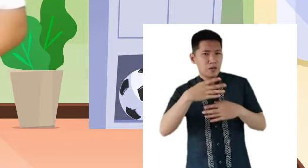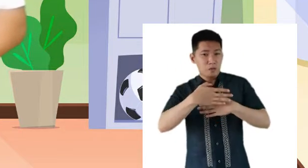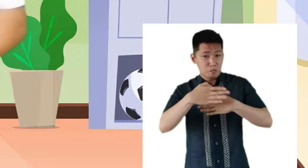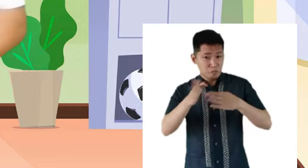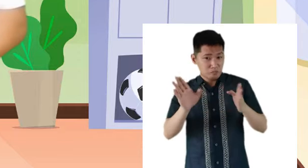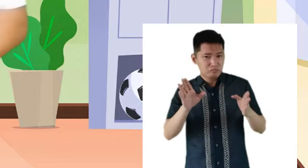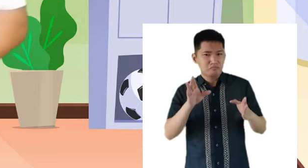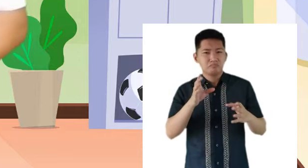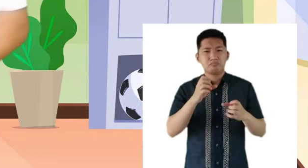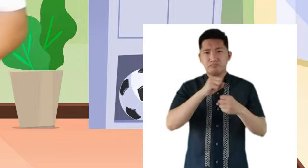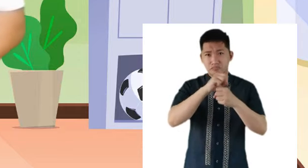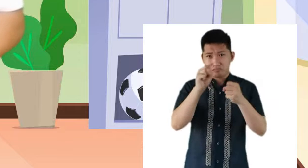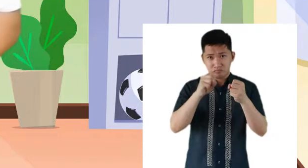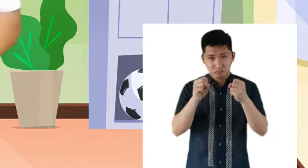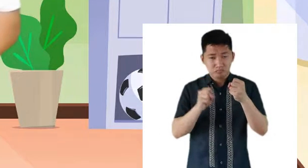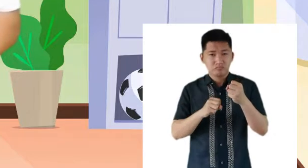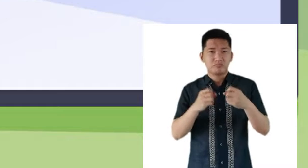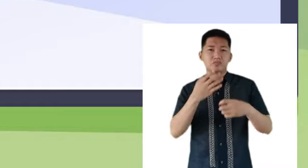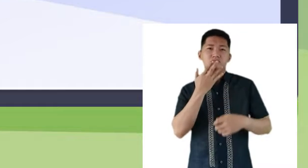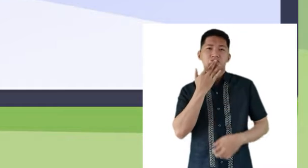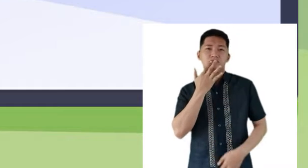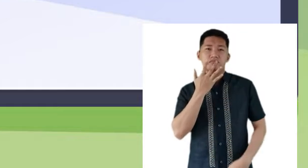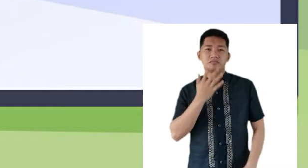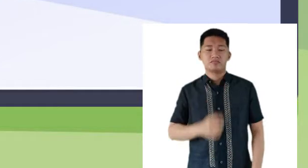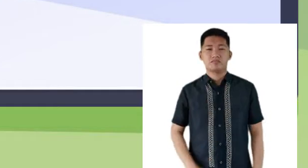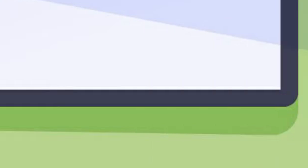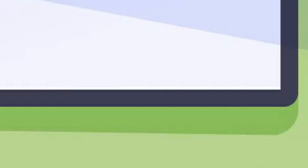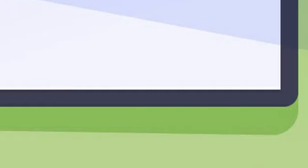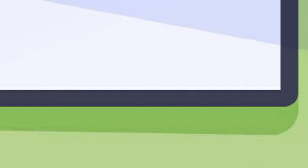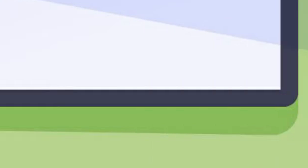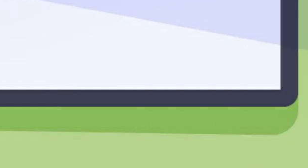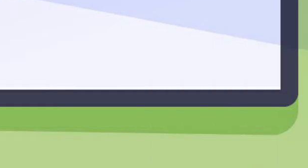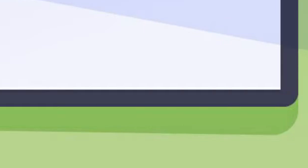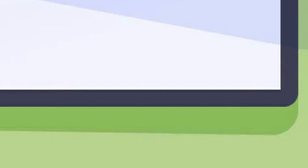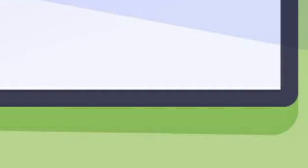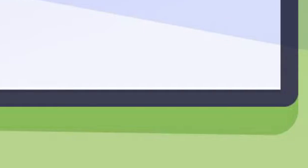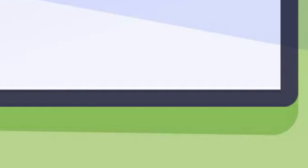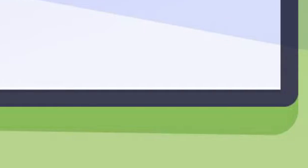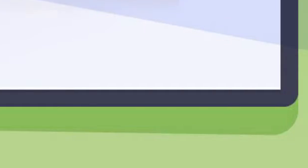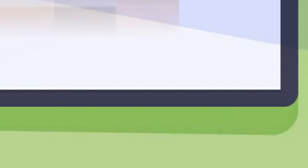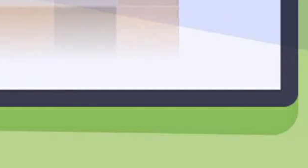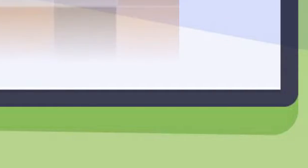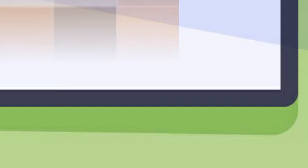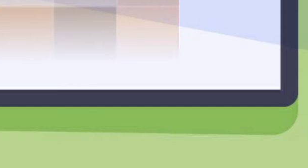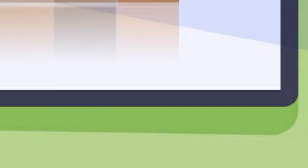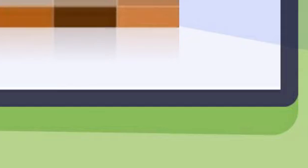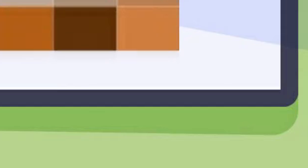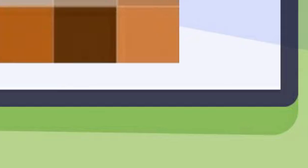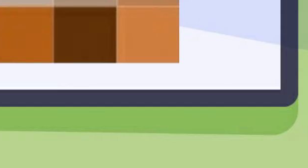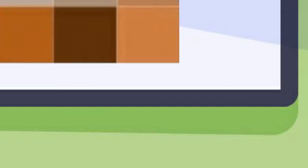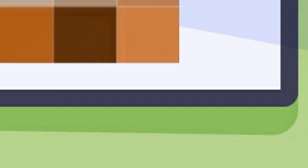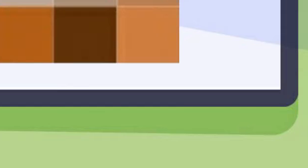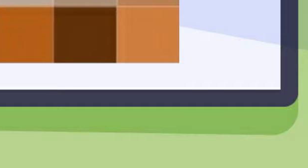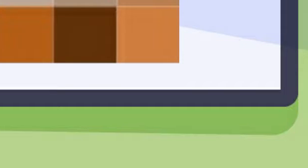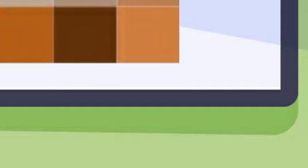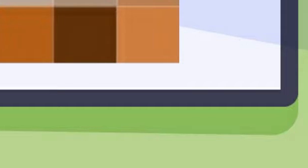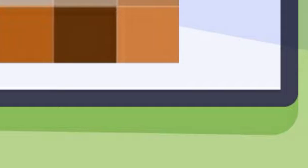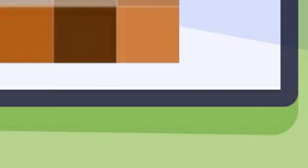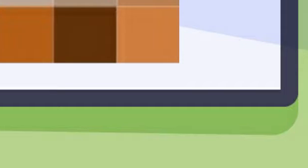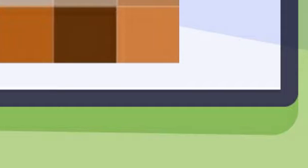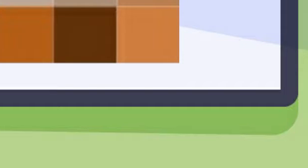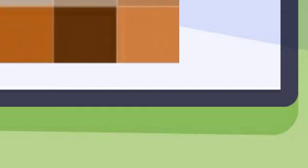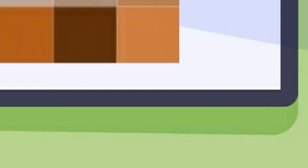crayon box for the specific shades. For example, a brown can be cream,